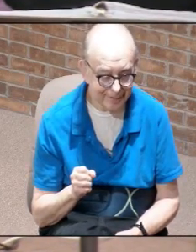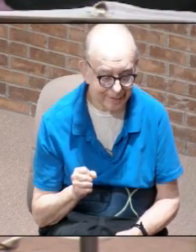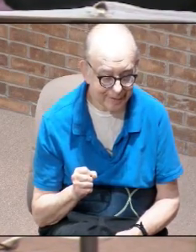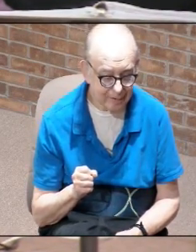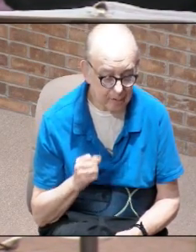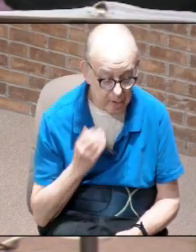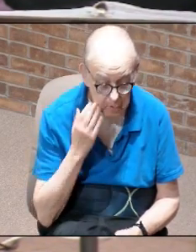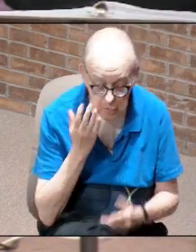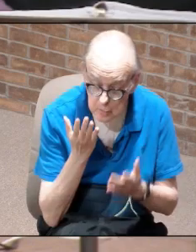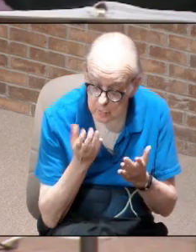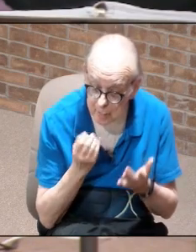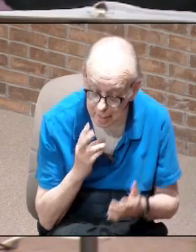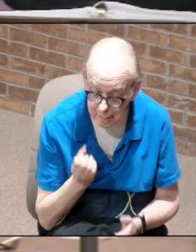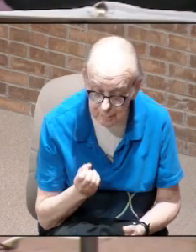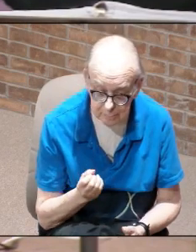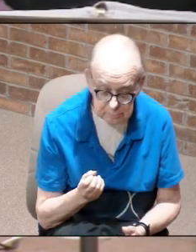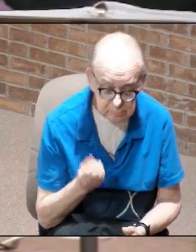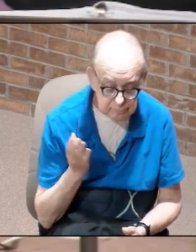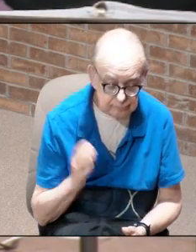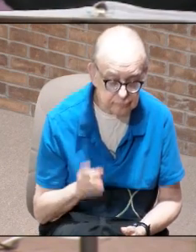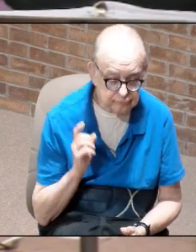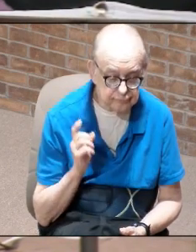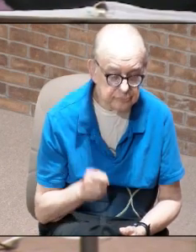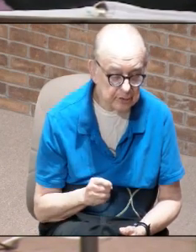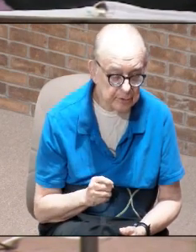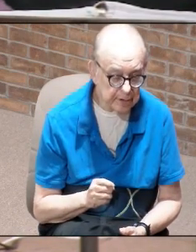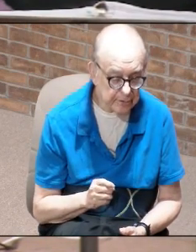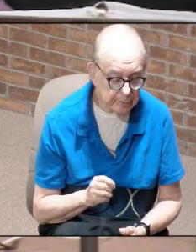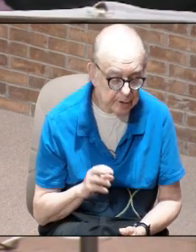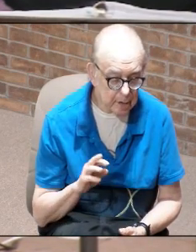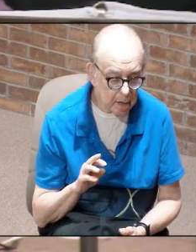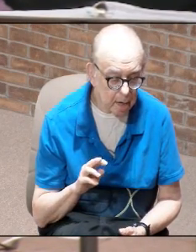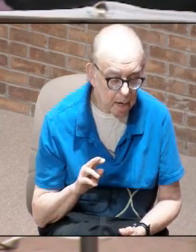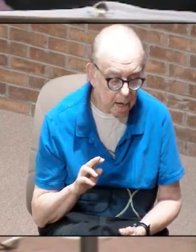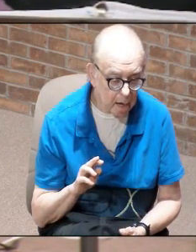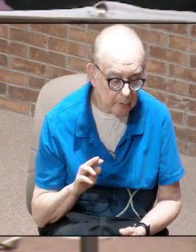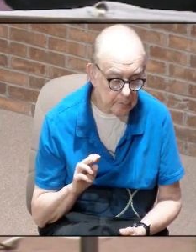And you want to know why? It never needs updated.